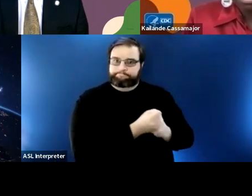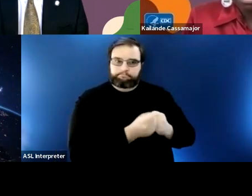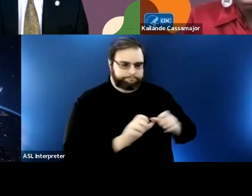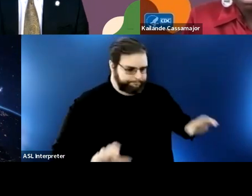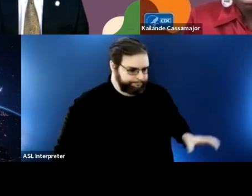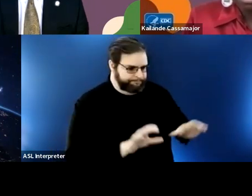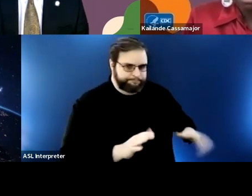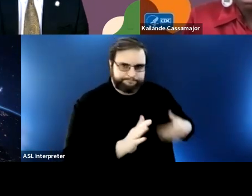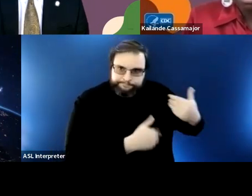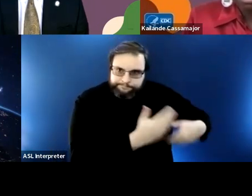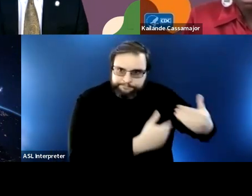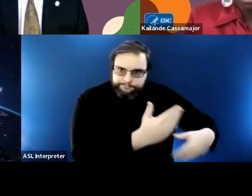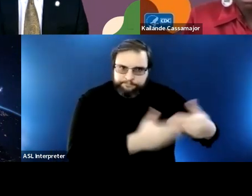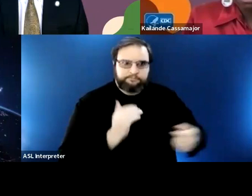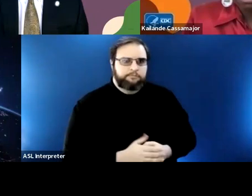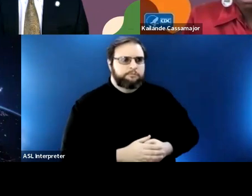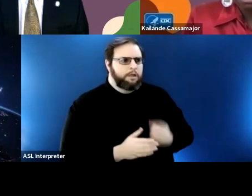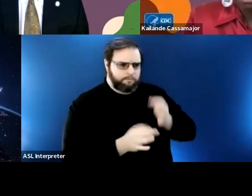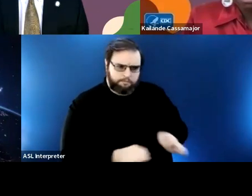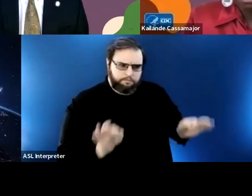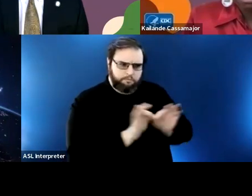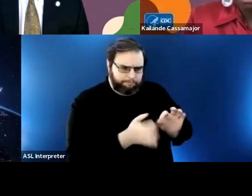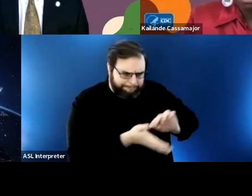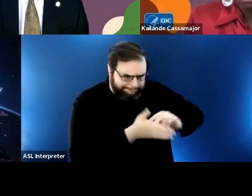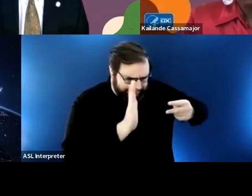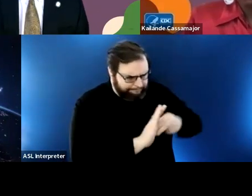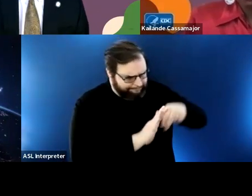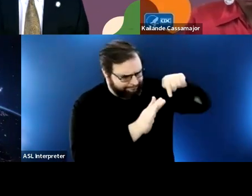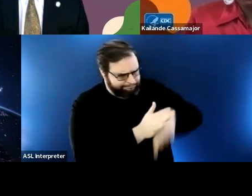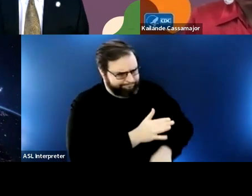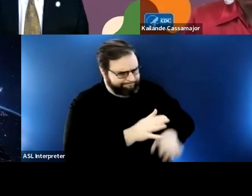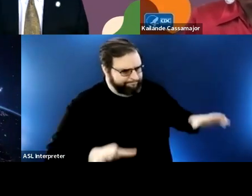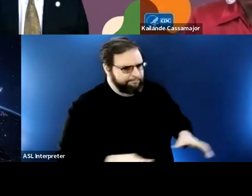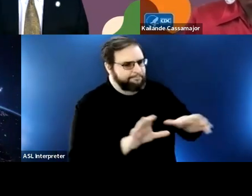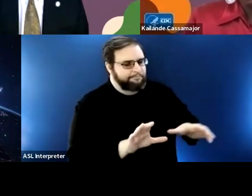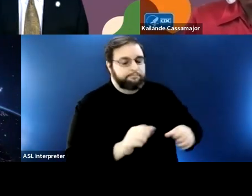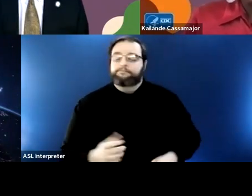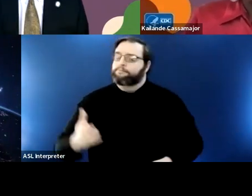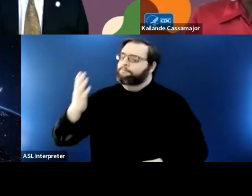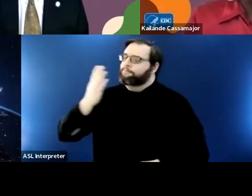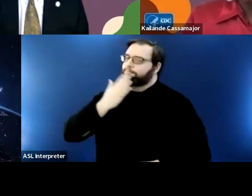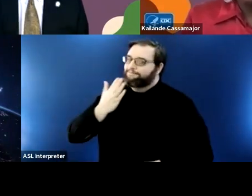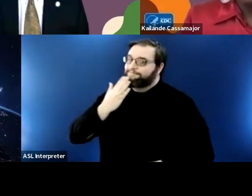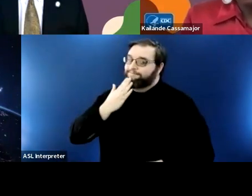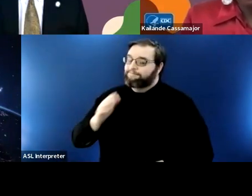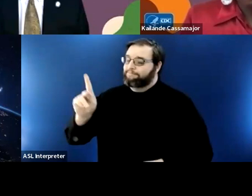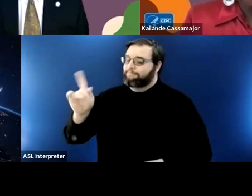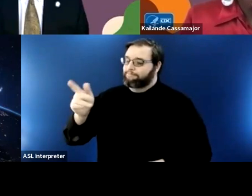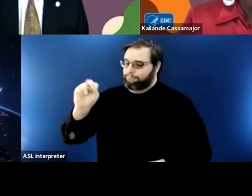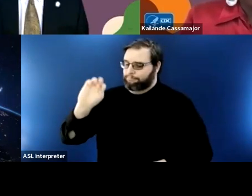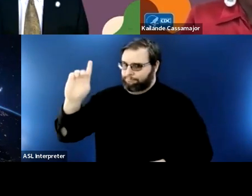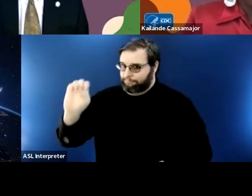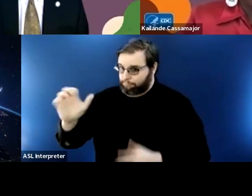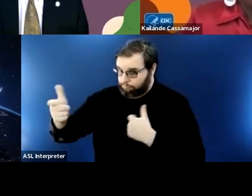resource as intentionally as possible. Great. All right, thanks. Kaylin, would you like to add anything to that?